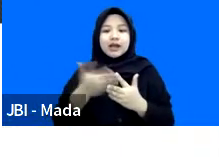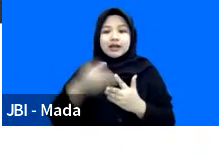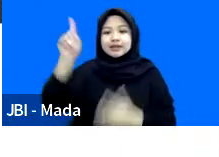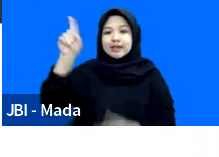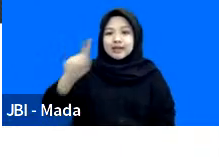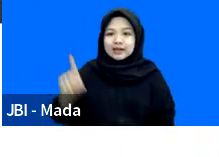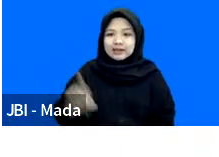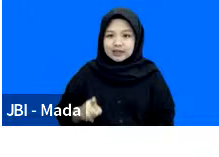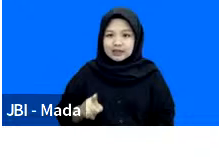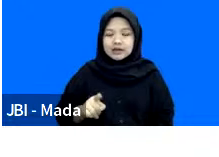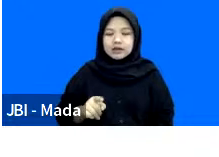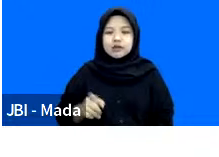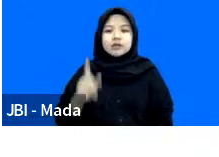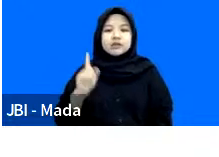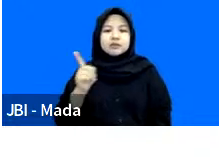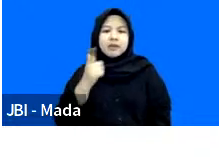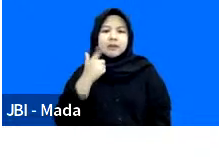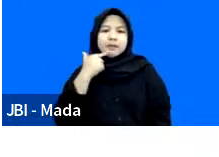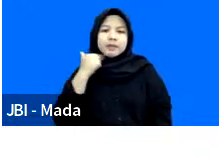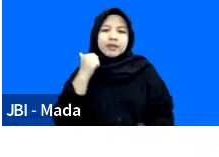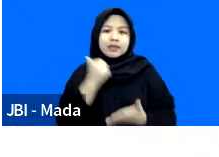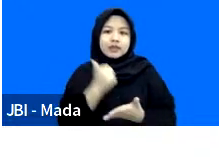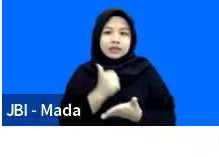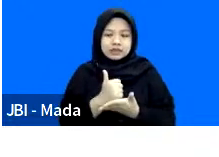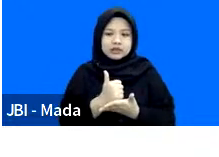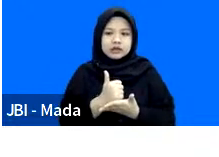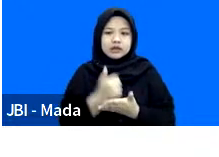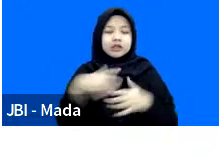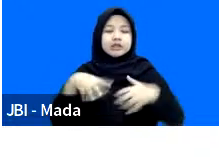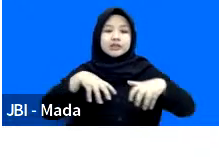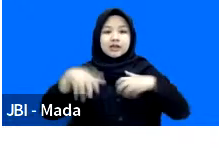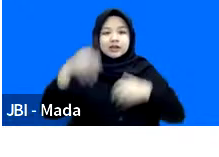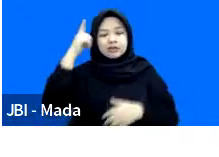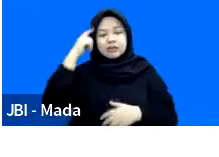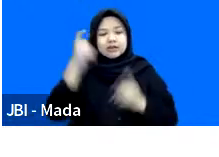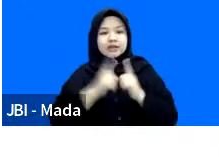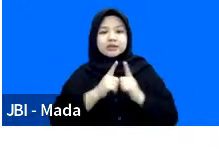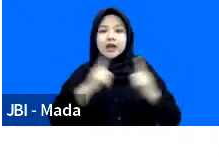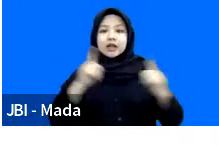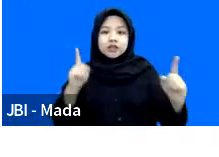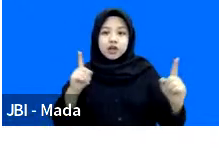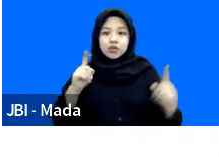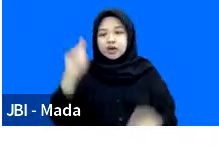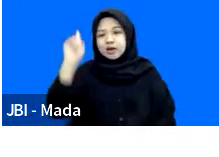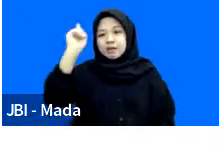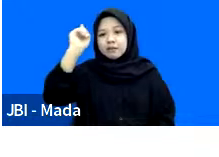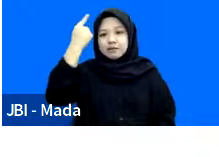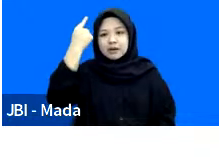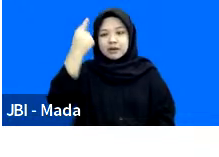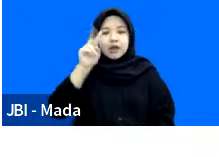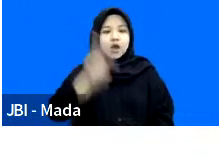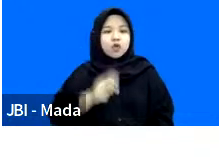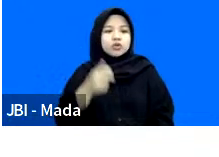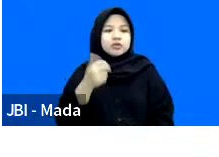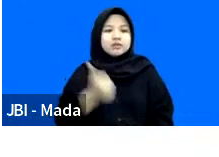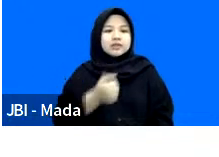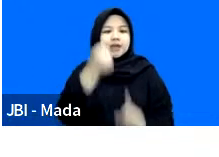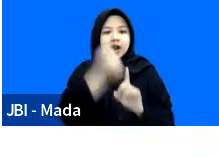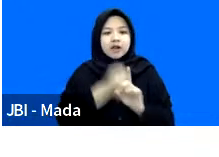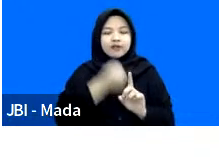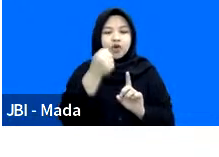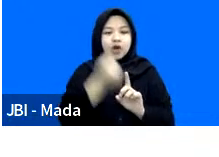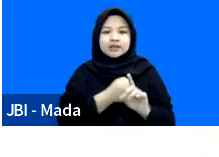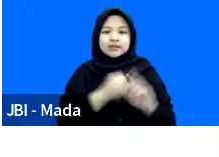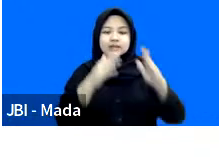any remote learning strategy. Governments and partners must advocate for and invest in electricity infrastructure in the